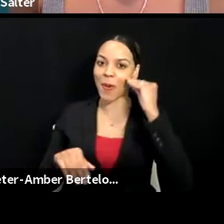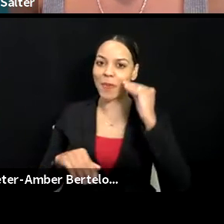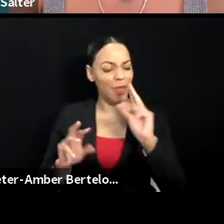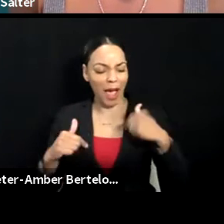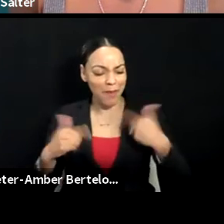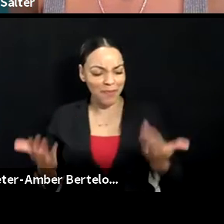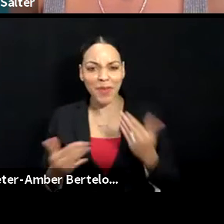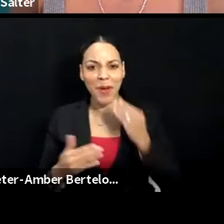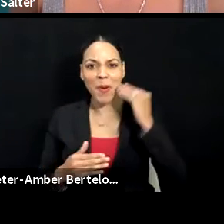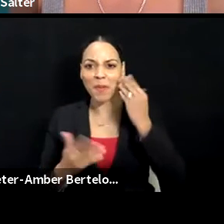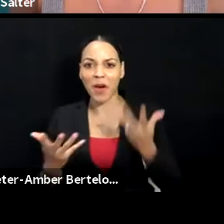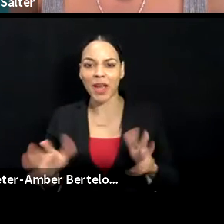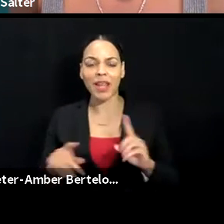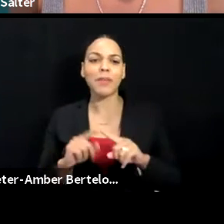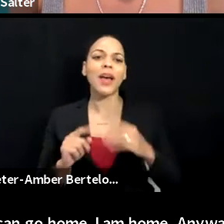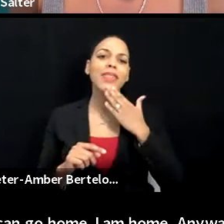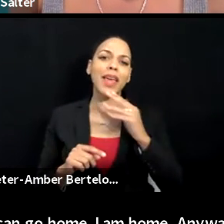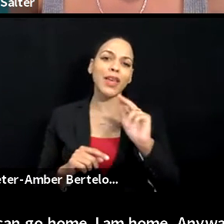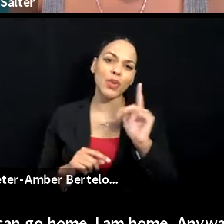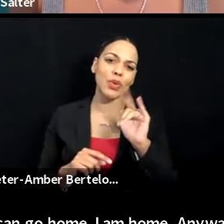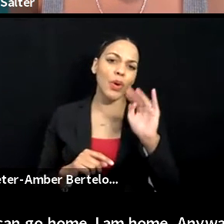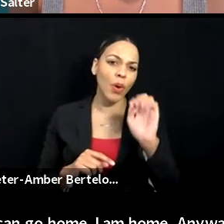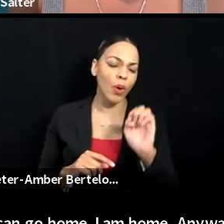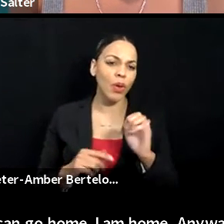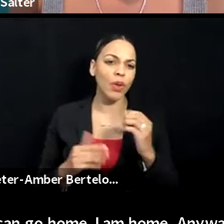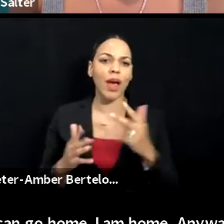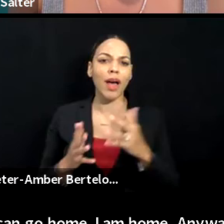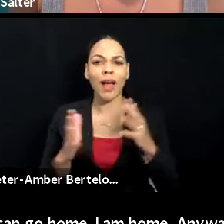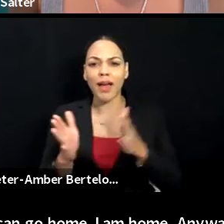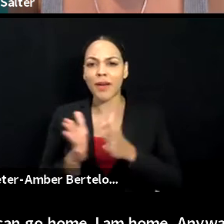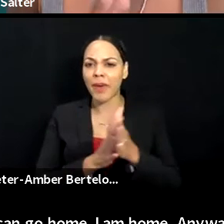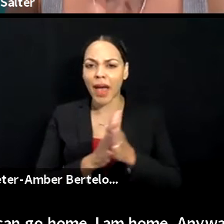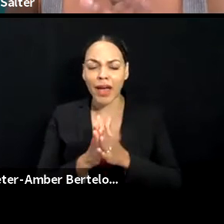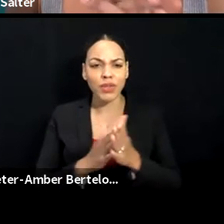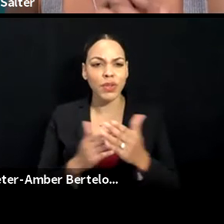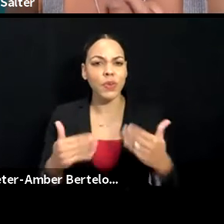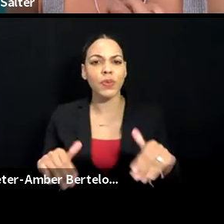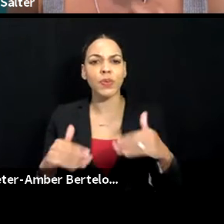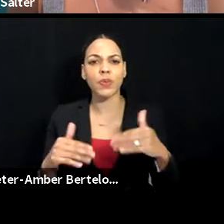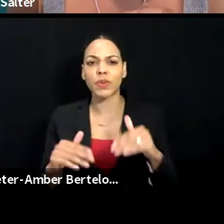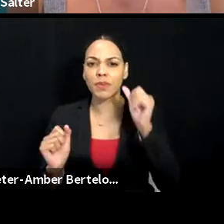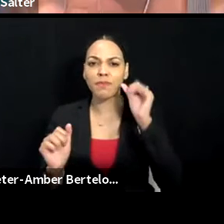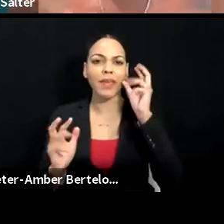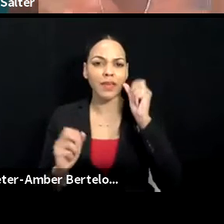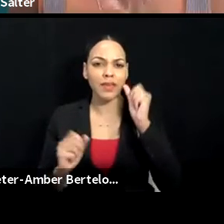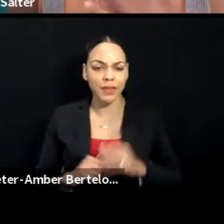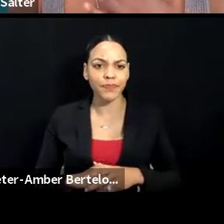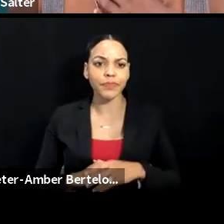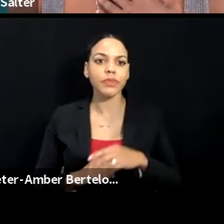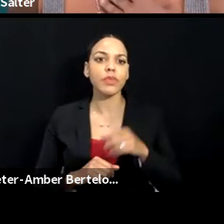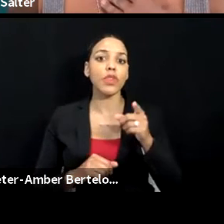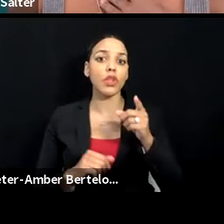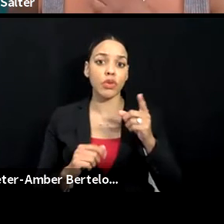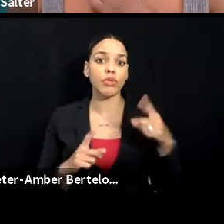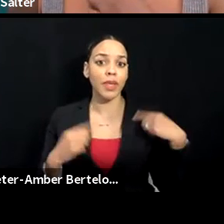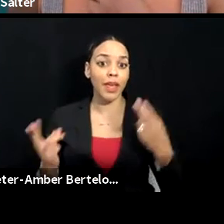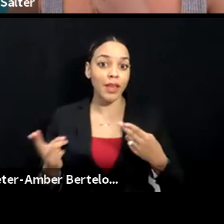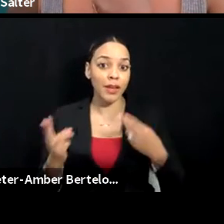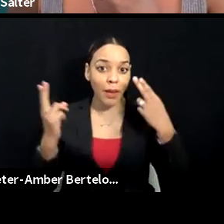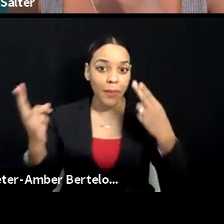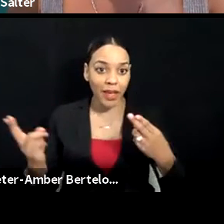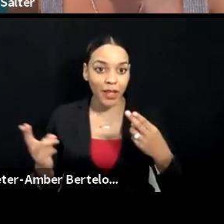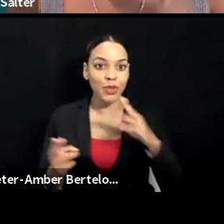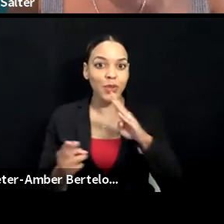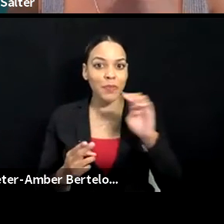you, Nicole. Oh my God, such passion and such, that was amazing. You've been nominated to be the